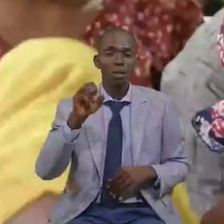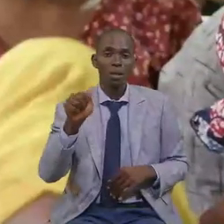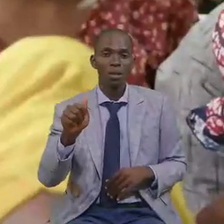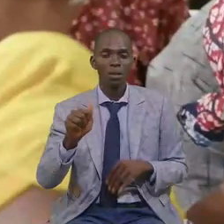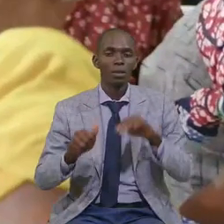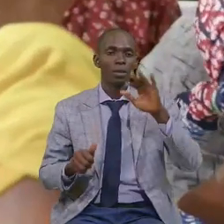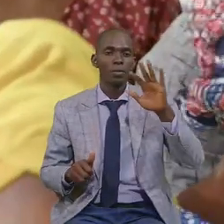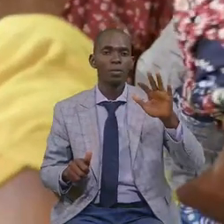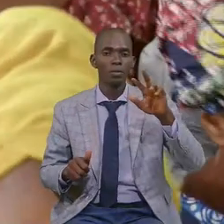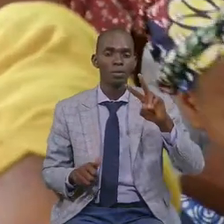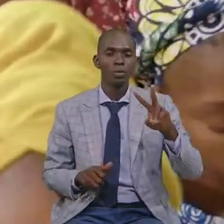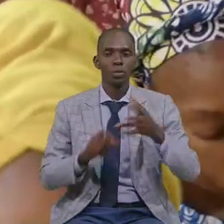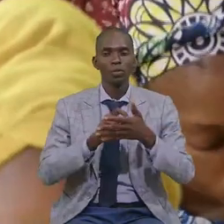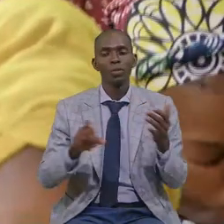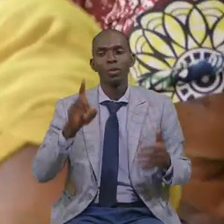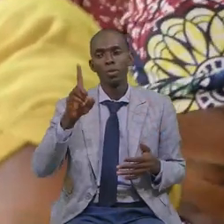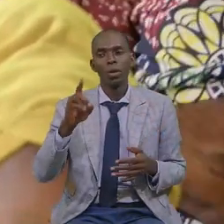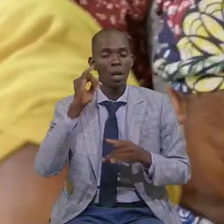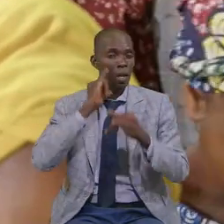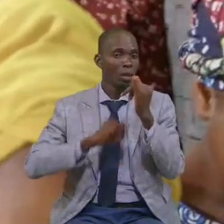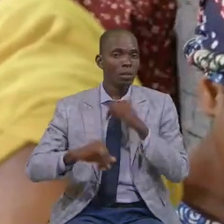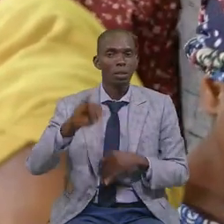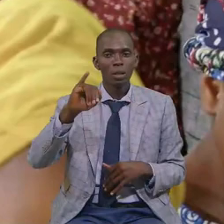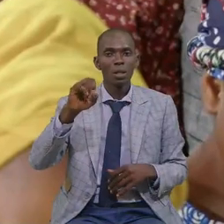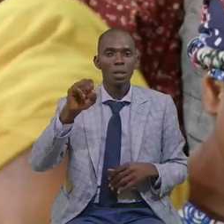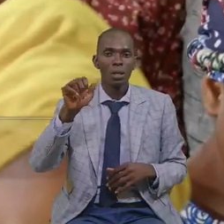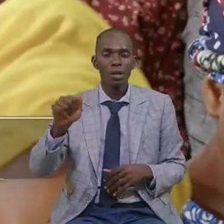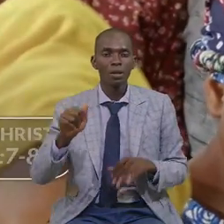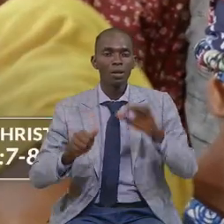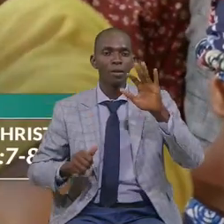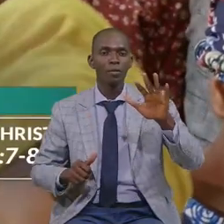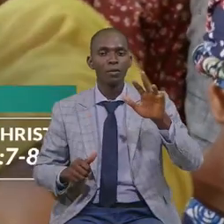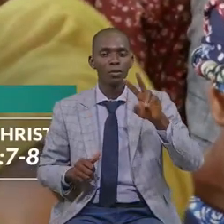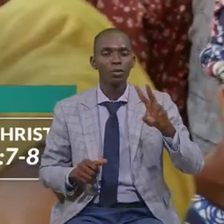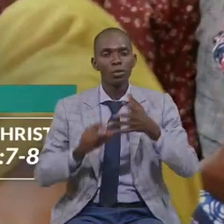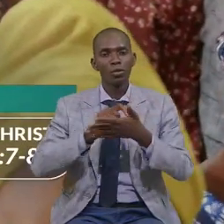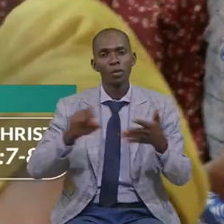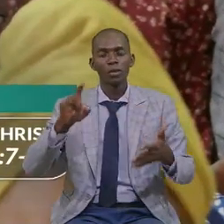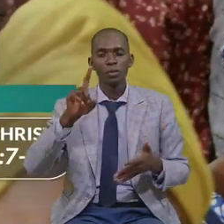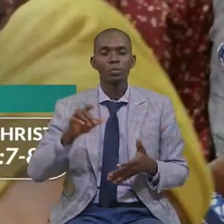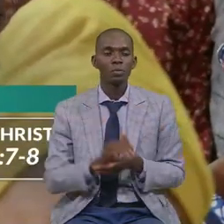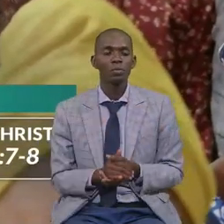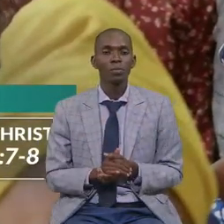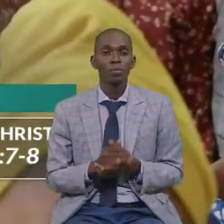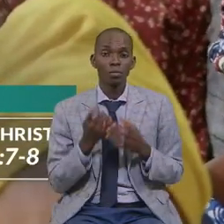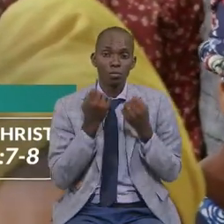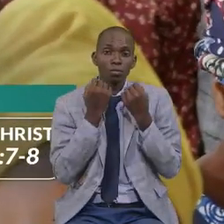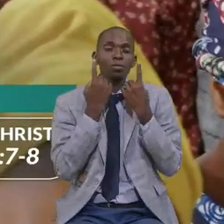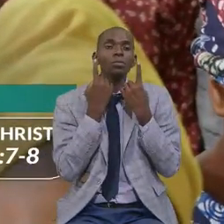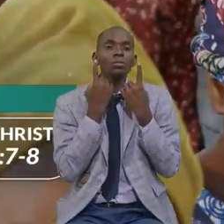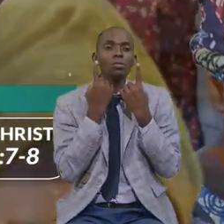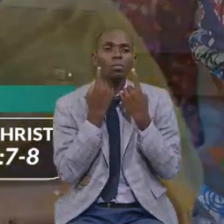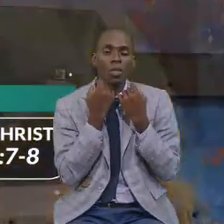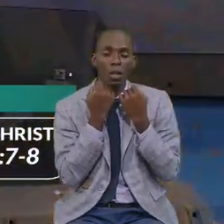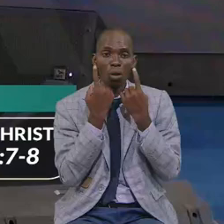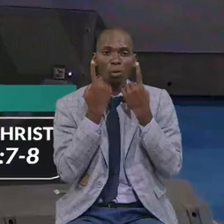from verse 1. Isaiah chapter 52, verse 1. Awake,